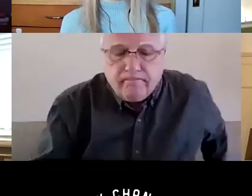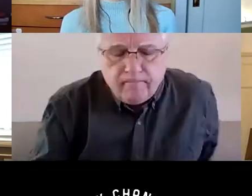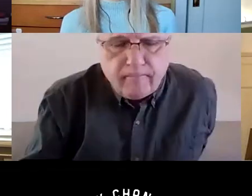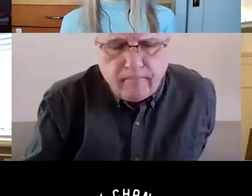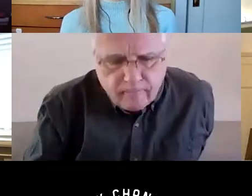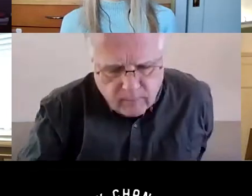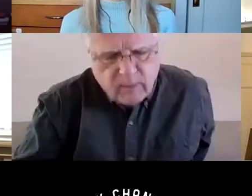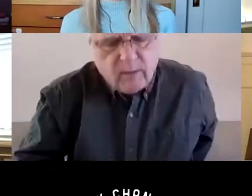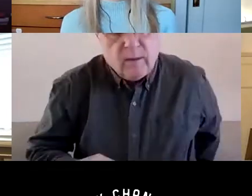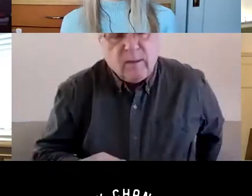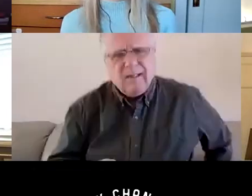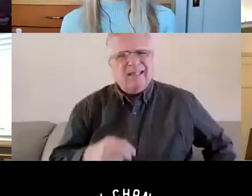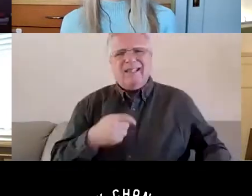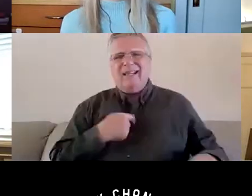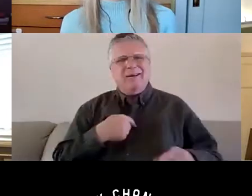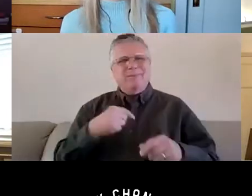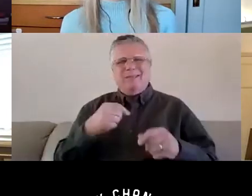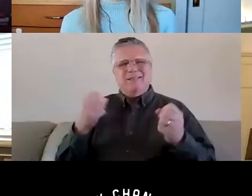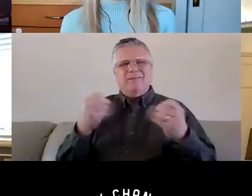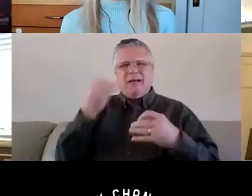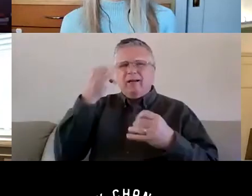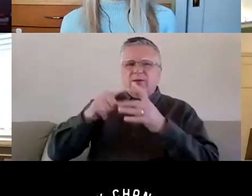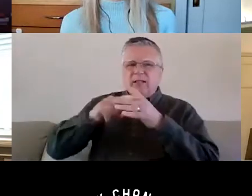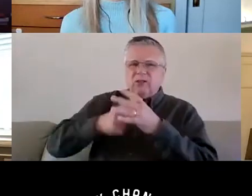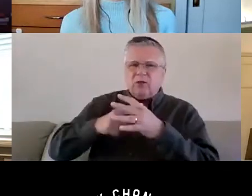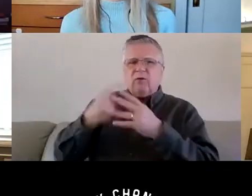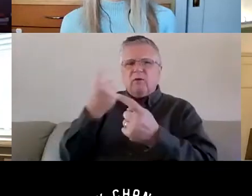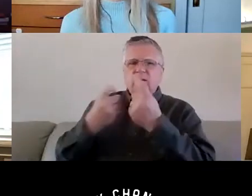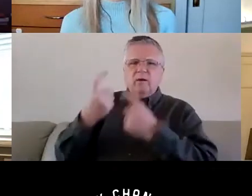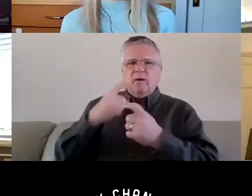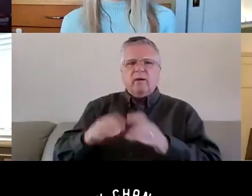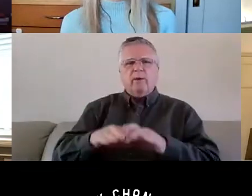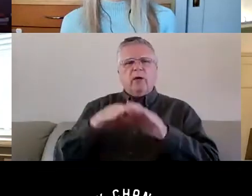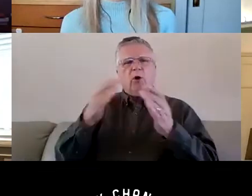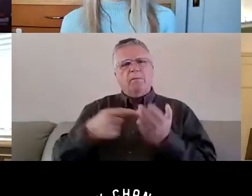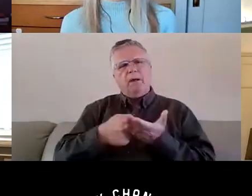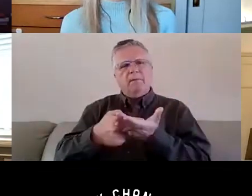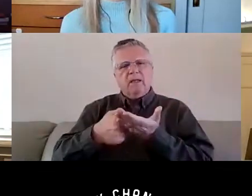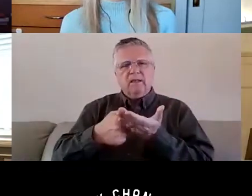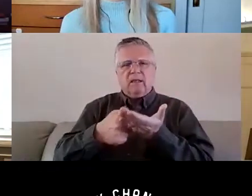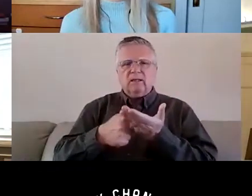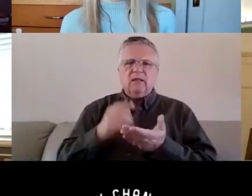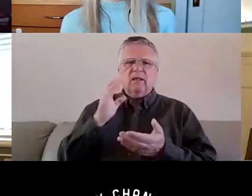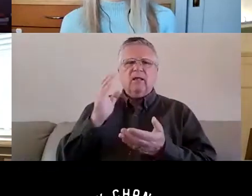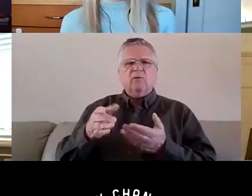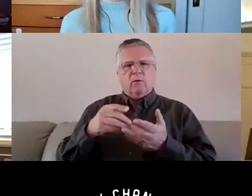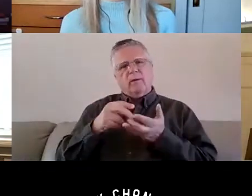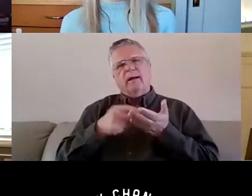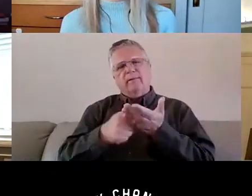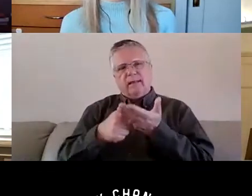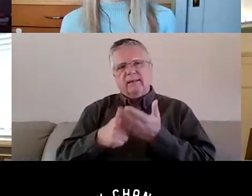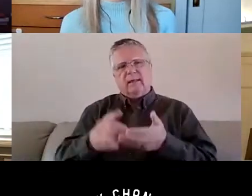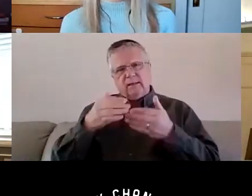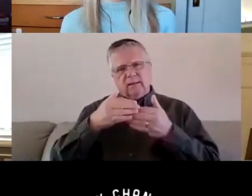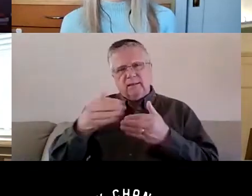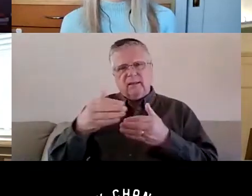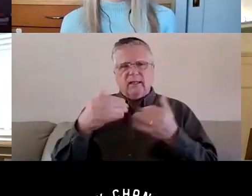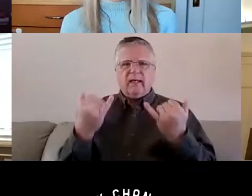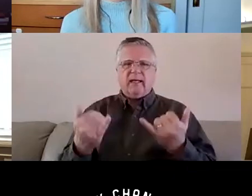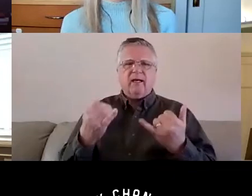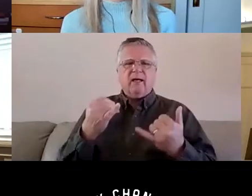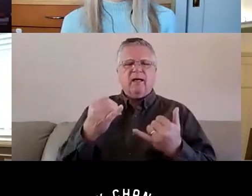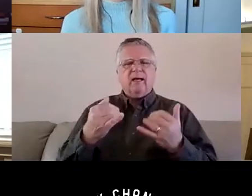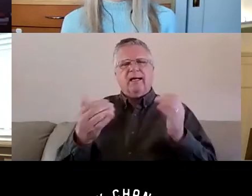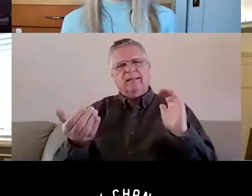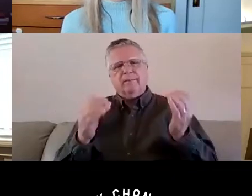I'm just afraid that if we start with questions and we open discussion, and we're going to have the discussion today, as opposed to,